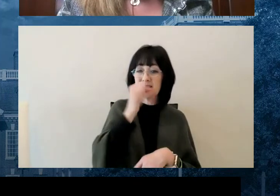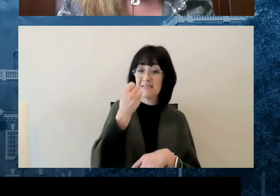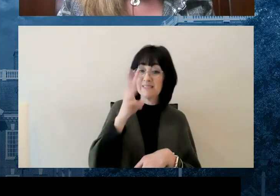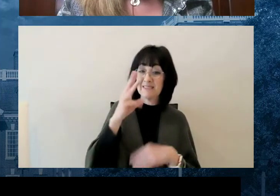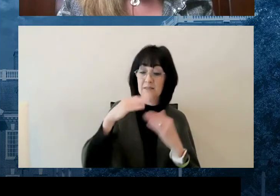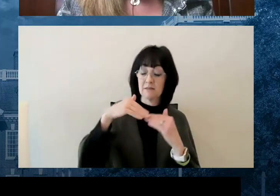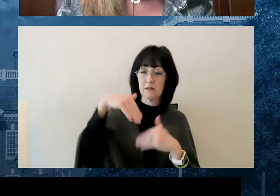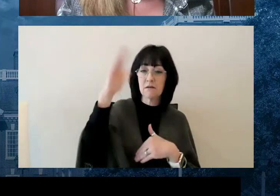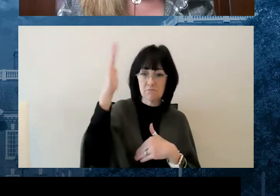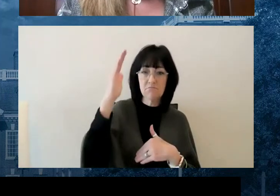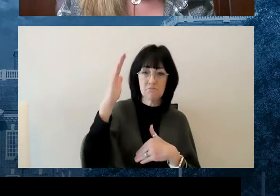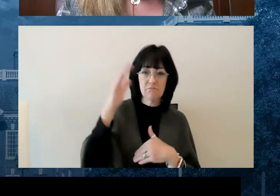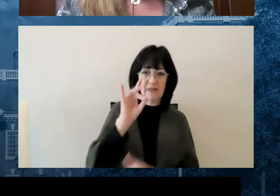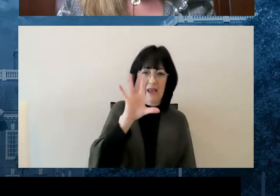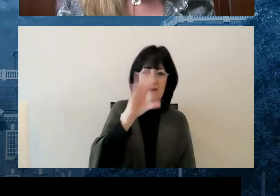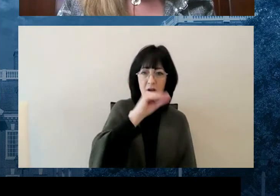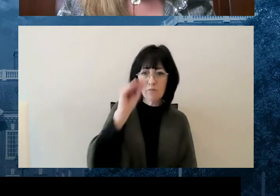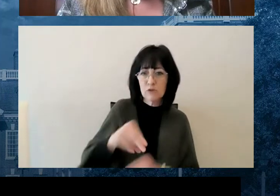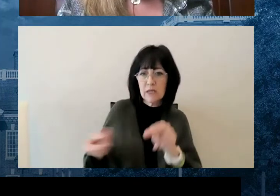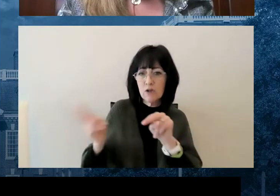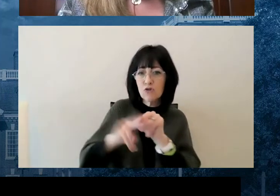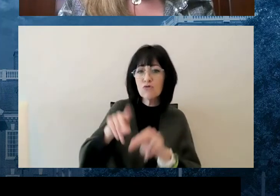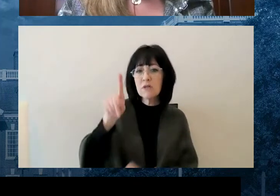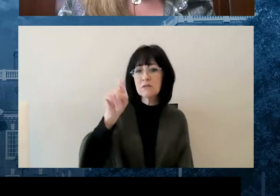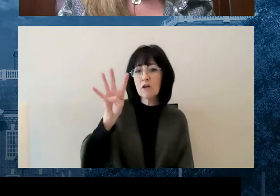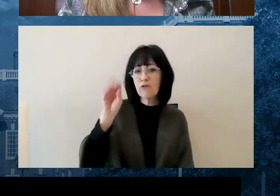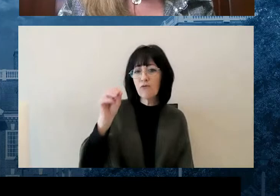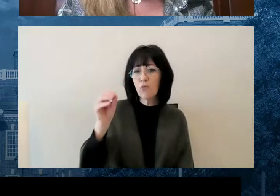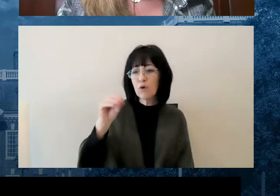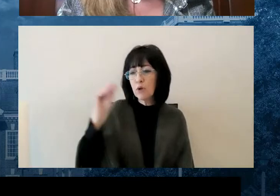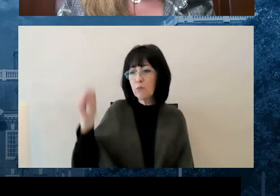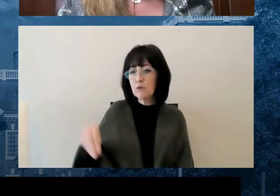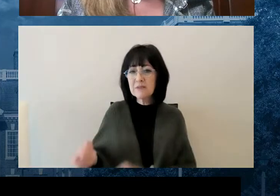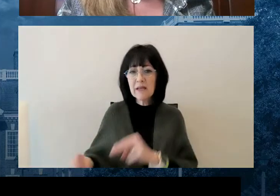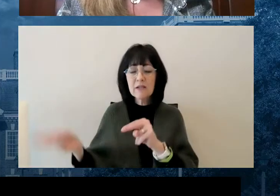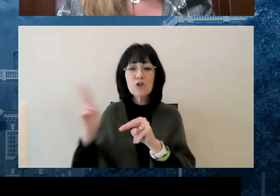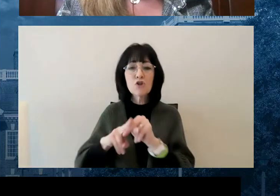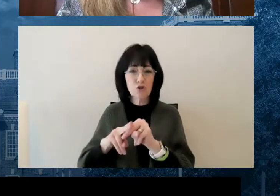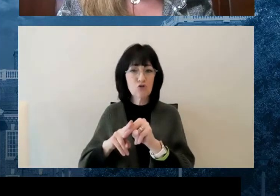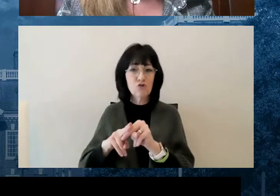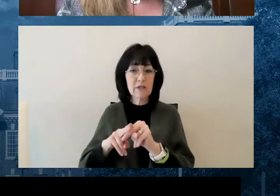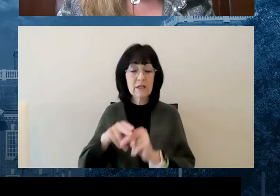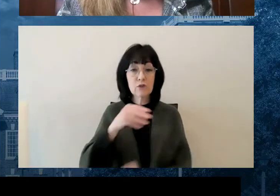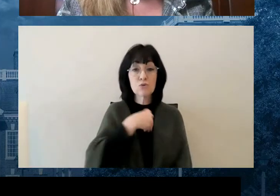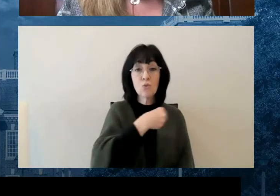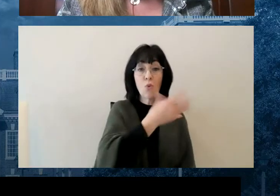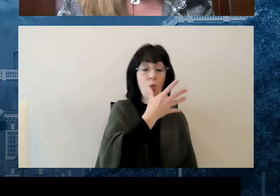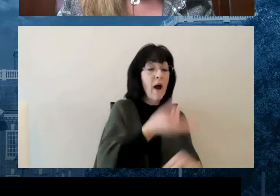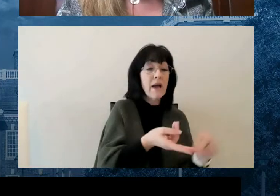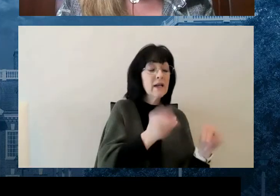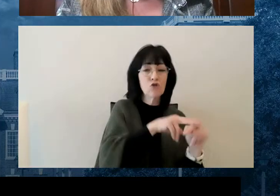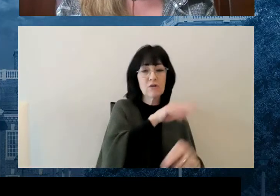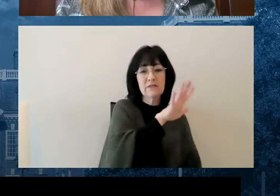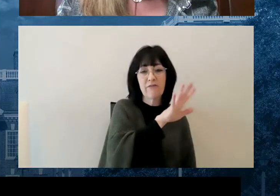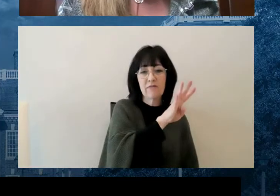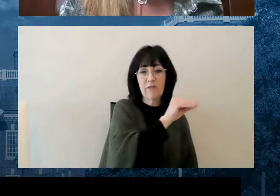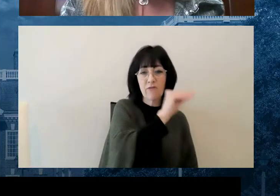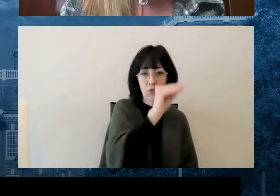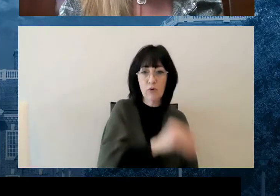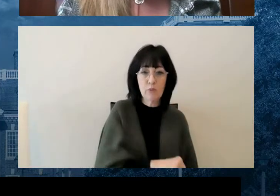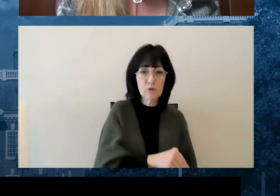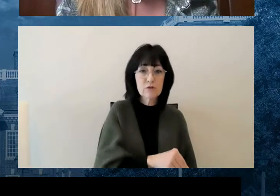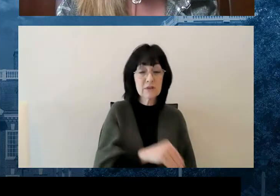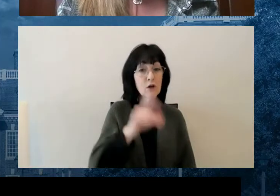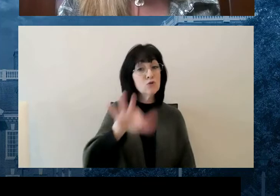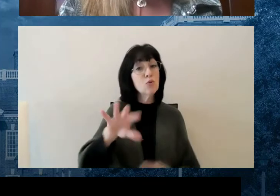white Delawareans who are 16 and older, which increased by 54%. So these